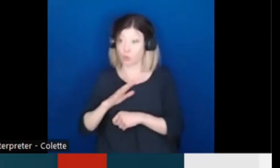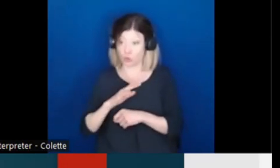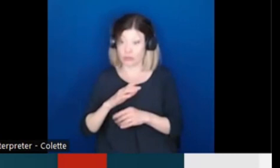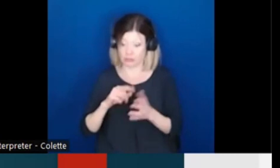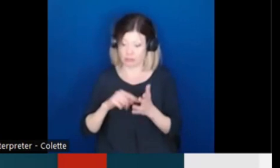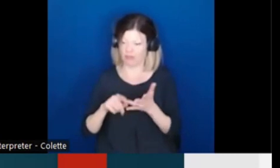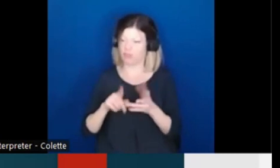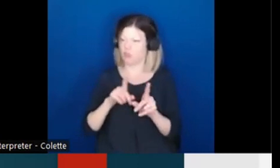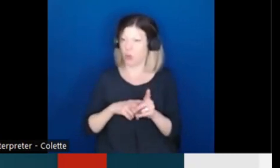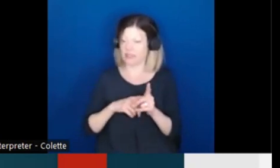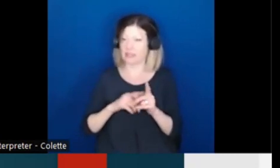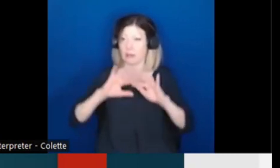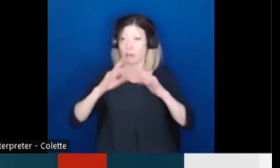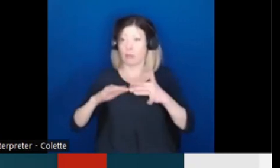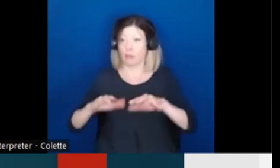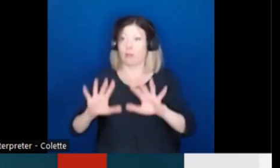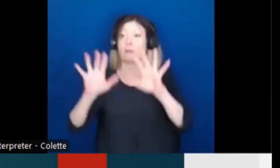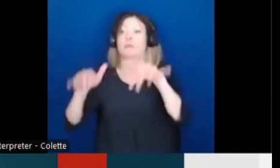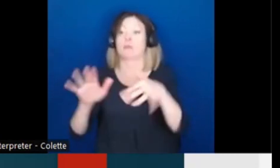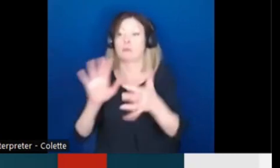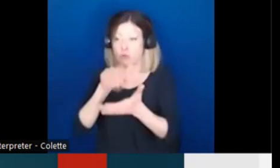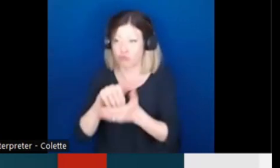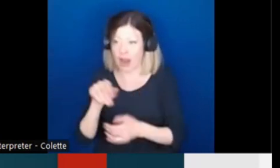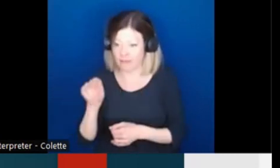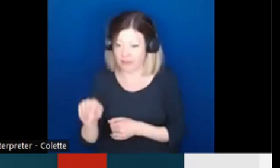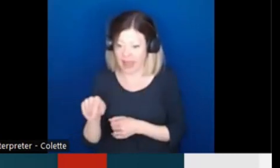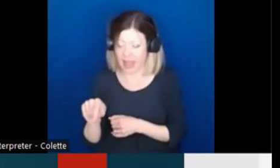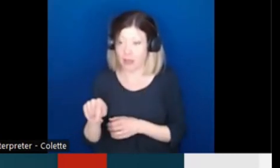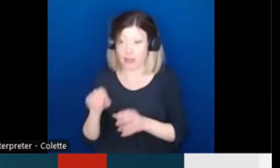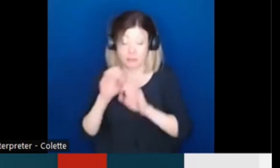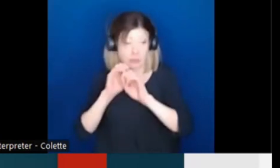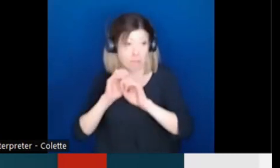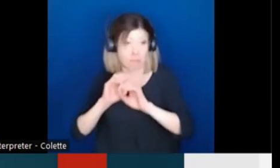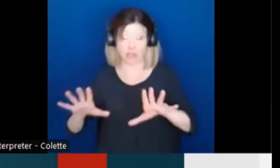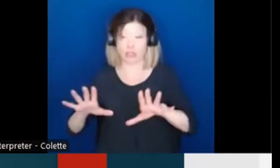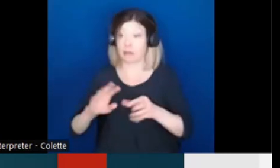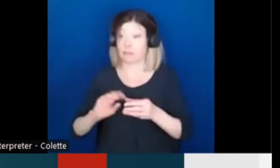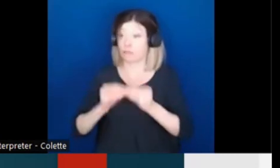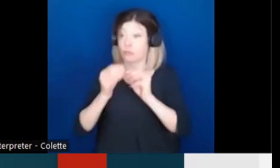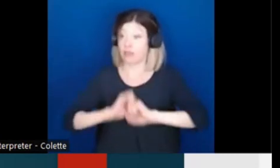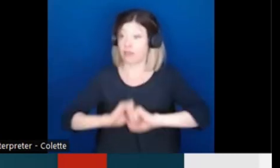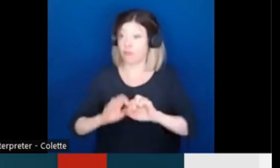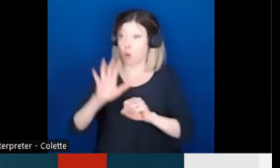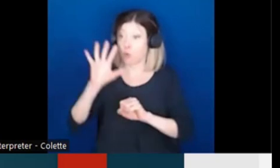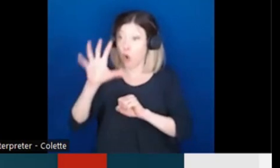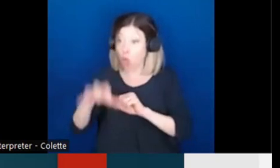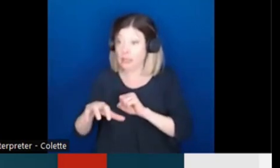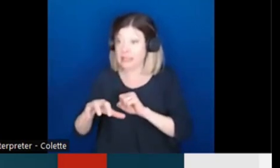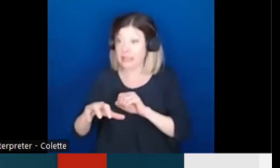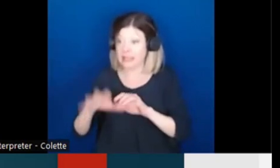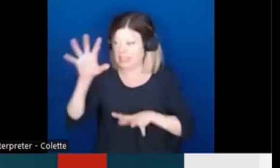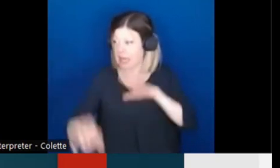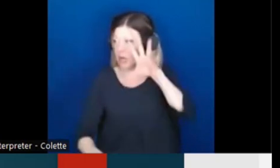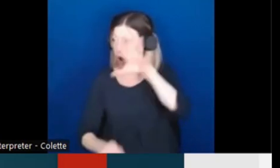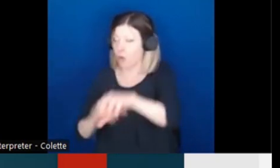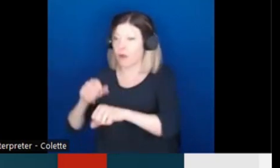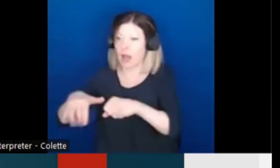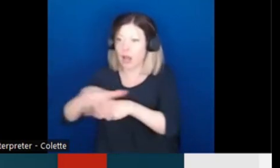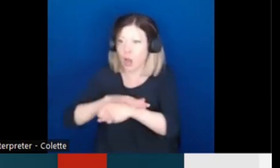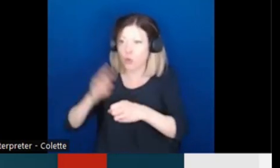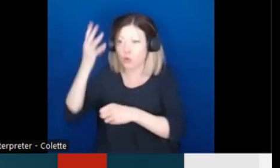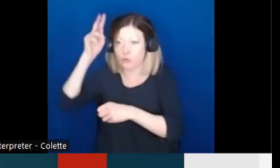after a storm, and magically they kind of create a colony here. They're fighting local tribes and doing all